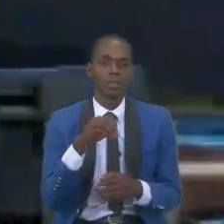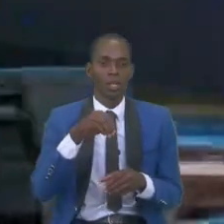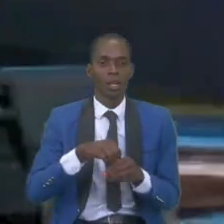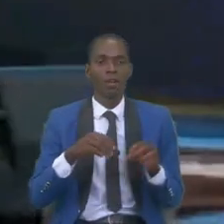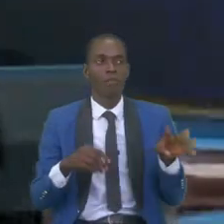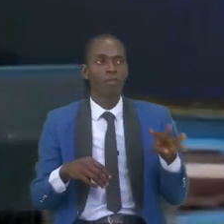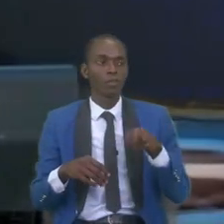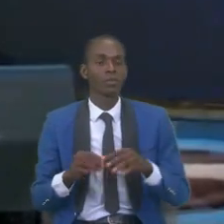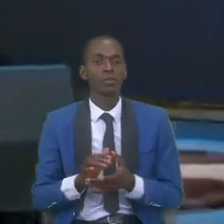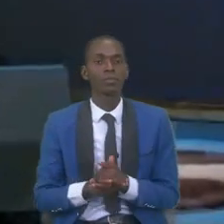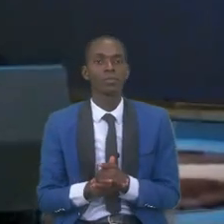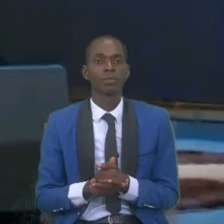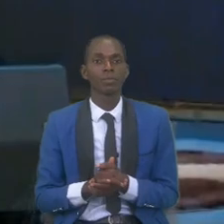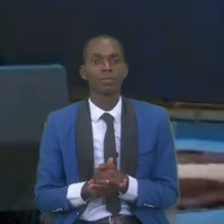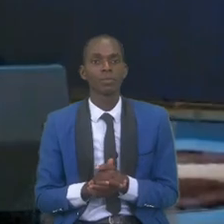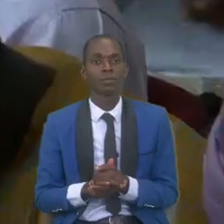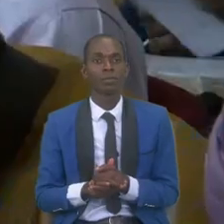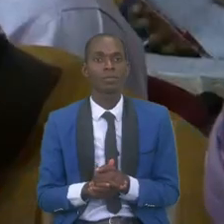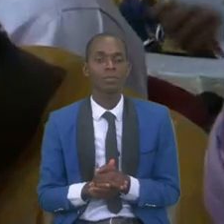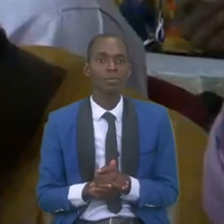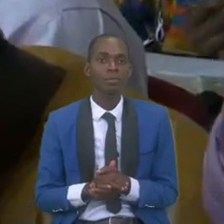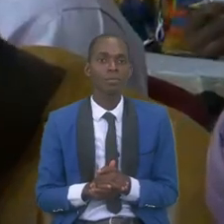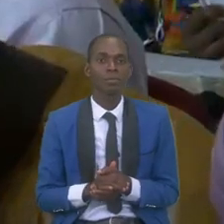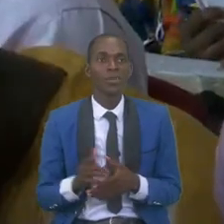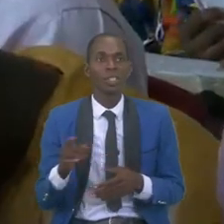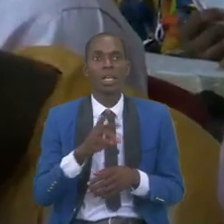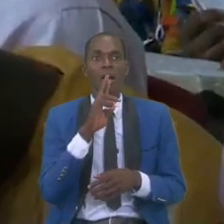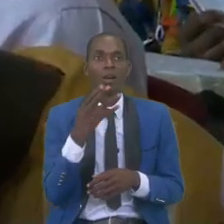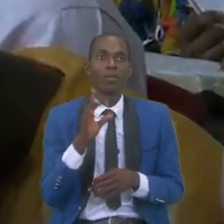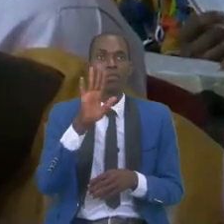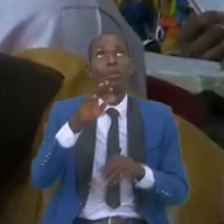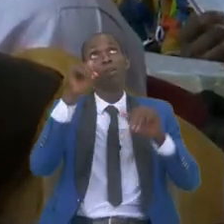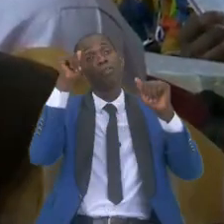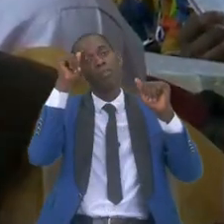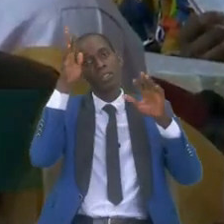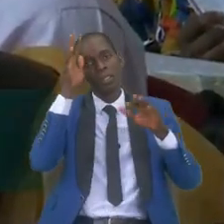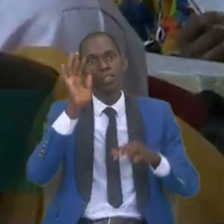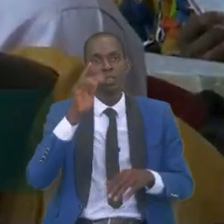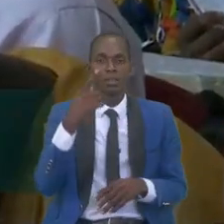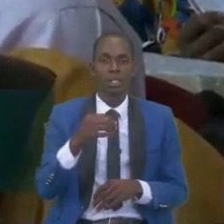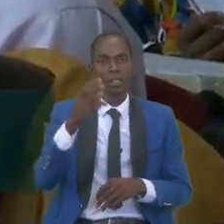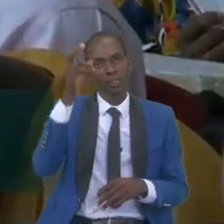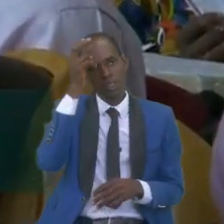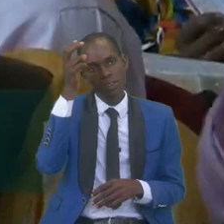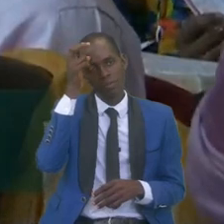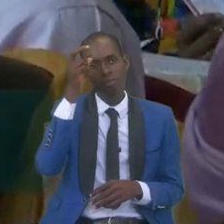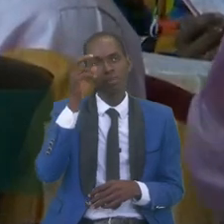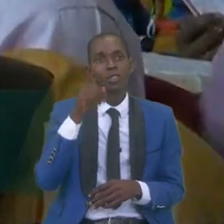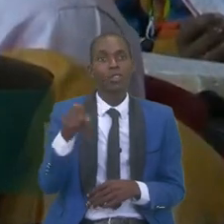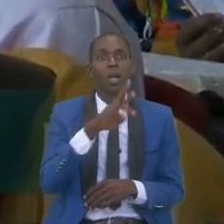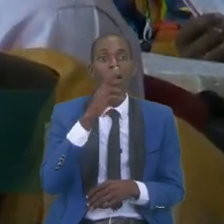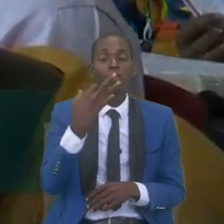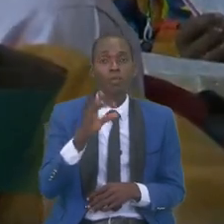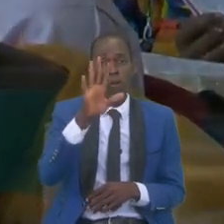44, it says, ye of your father the devil, pointed, serious. And he